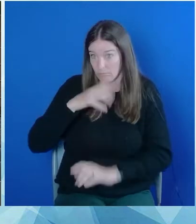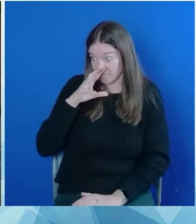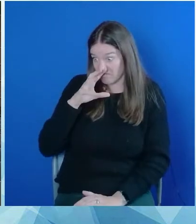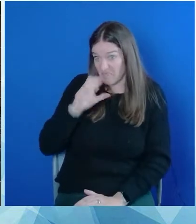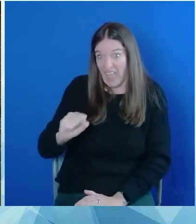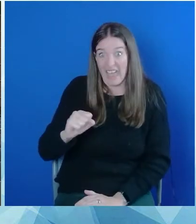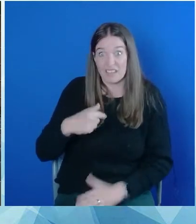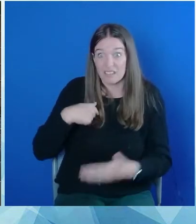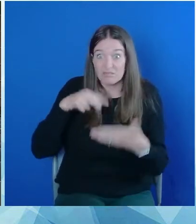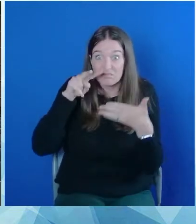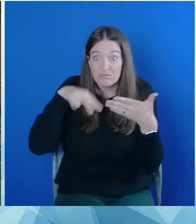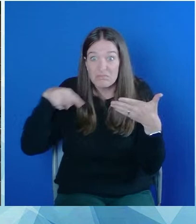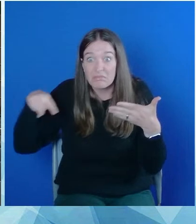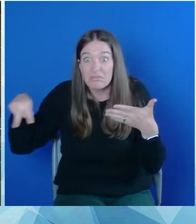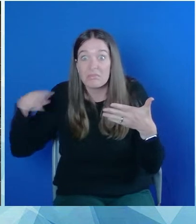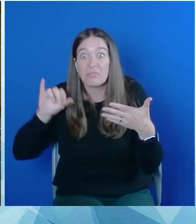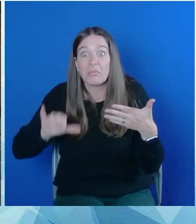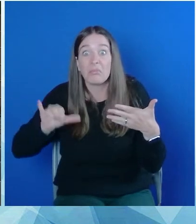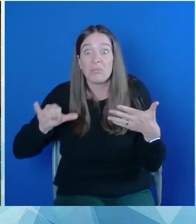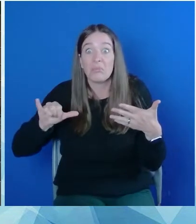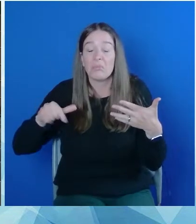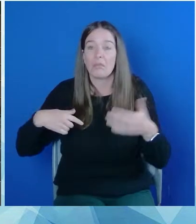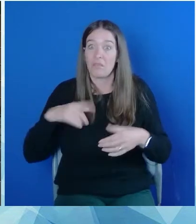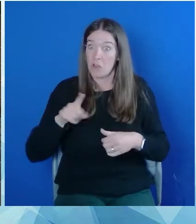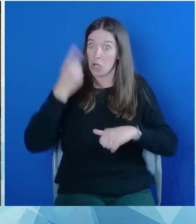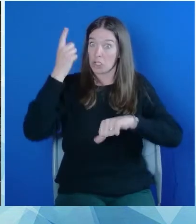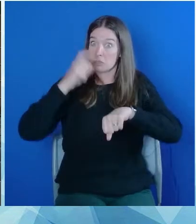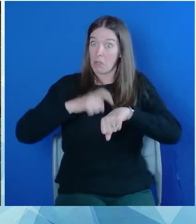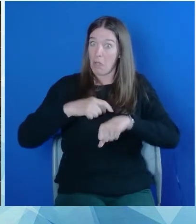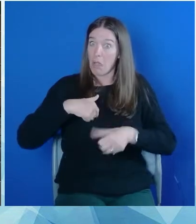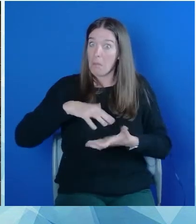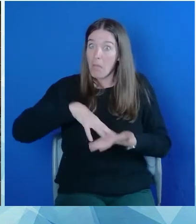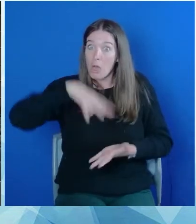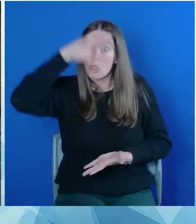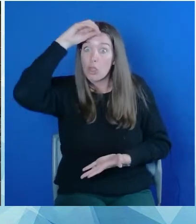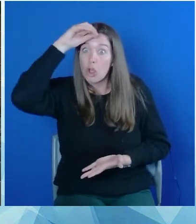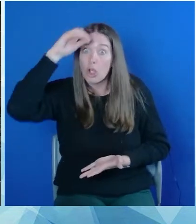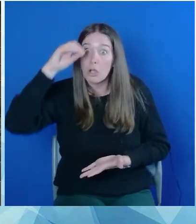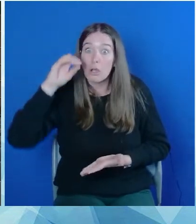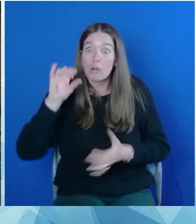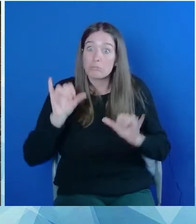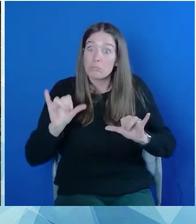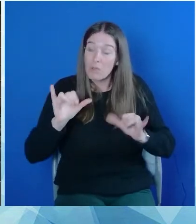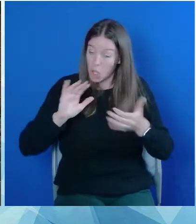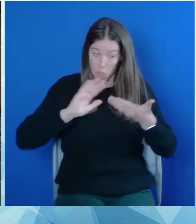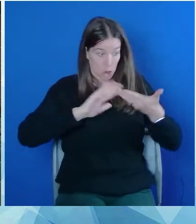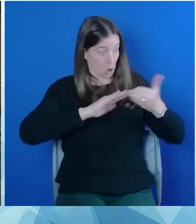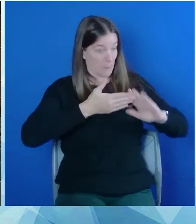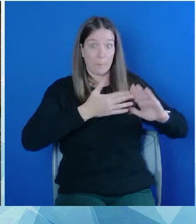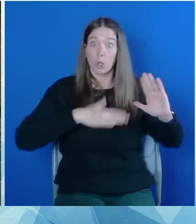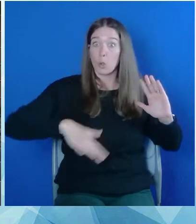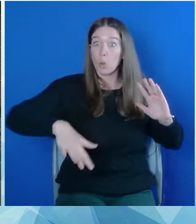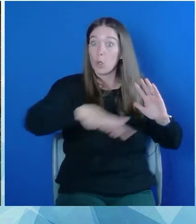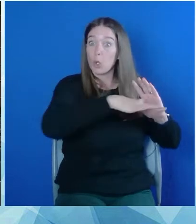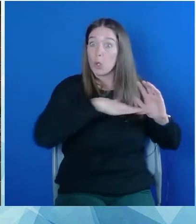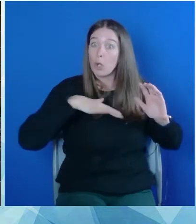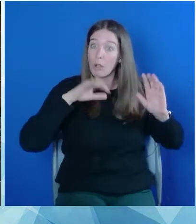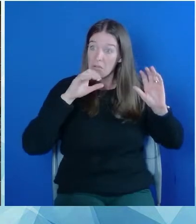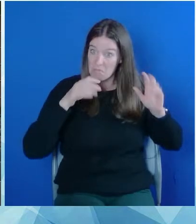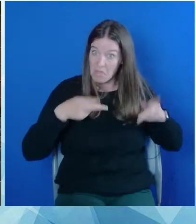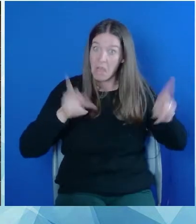read. This was the first time I learned that the community can be involved with and reach out